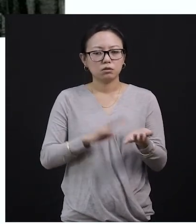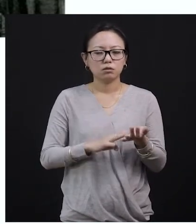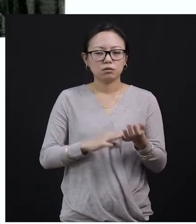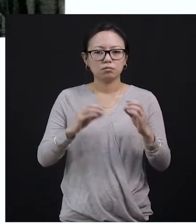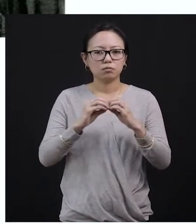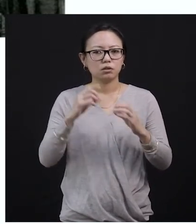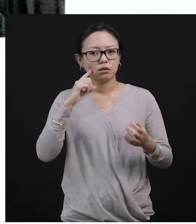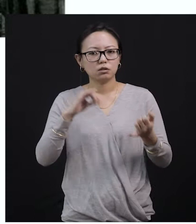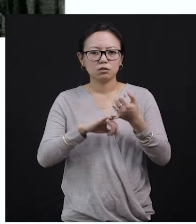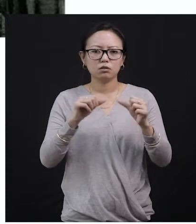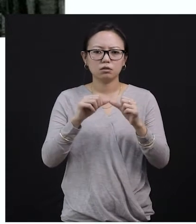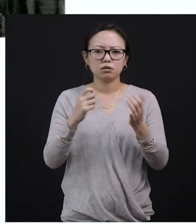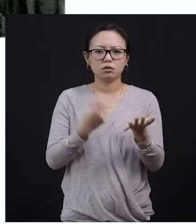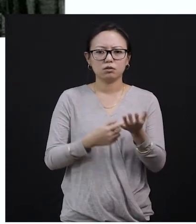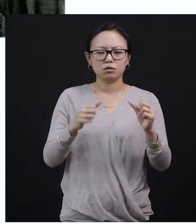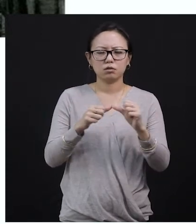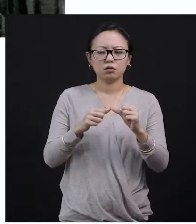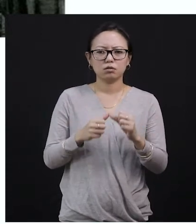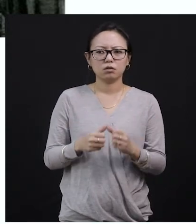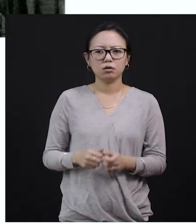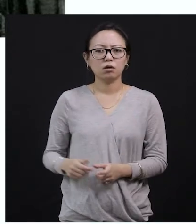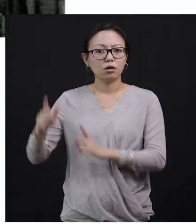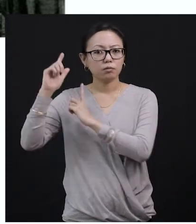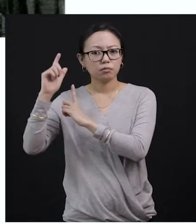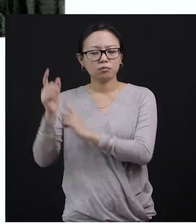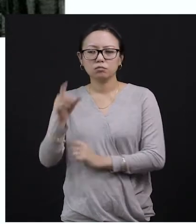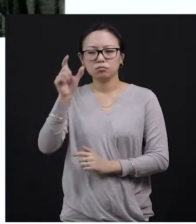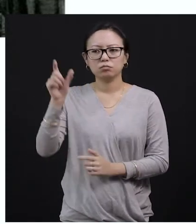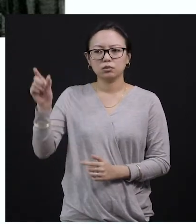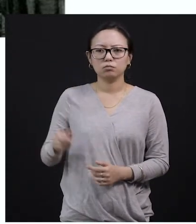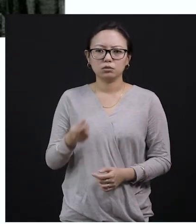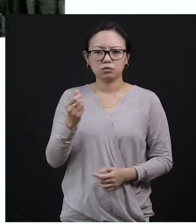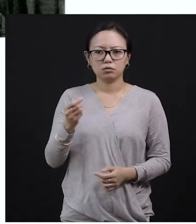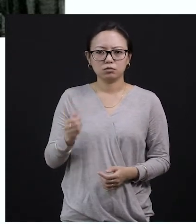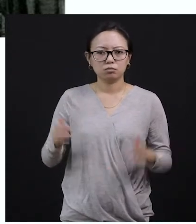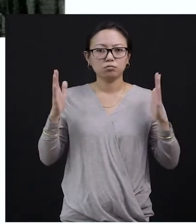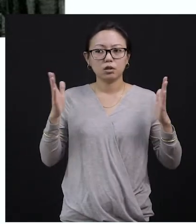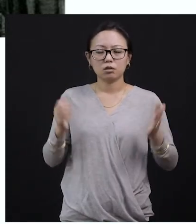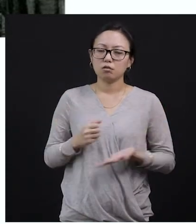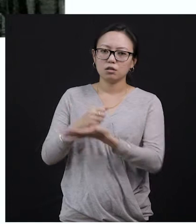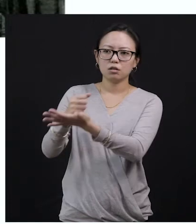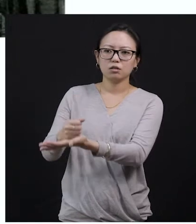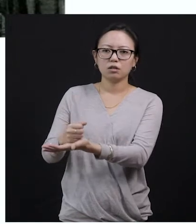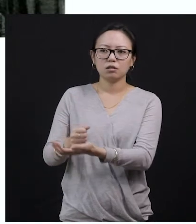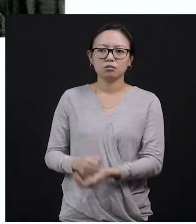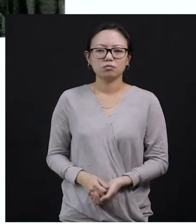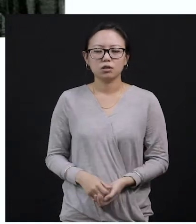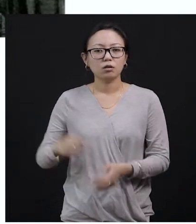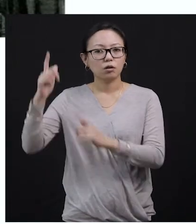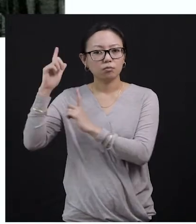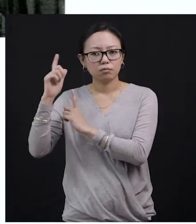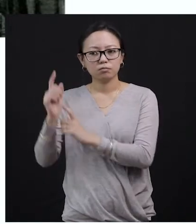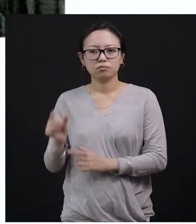them proper salary so that everyone would work honestly and everyone will be satisfied with their own work.